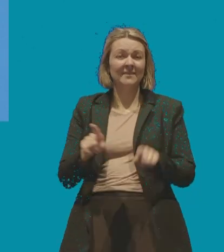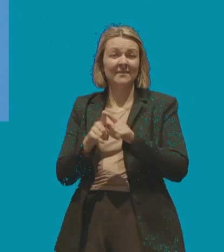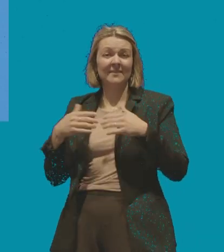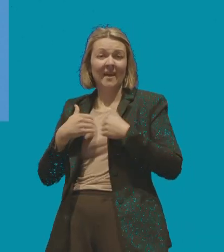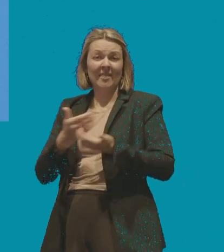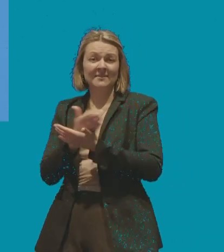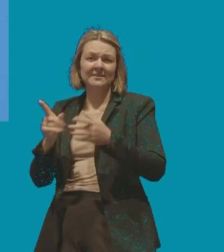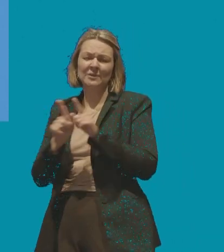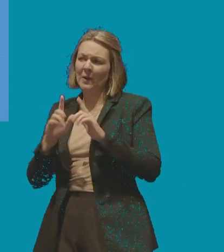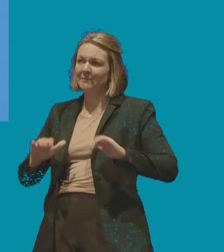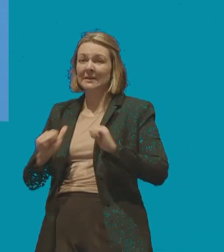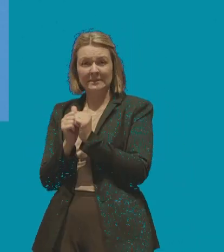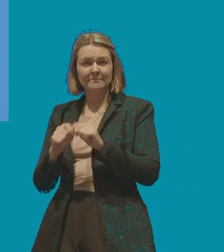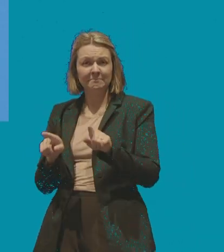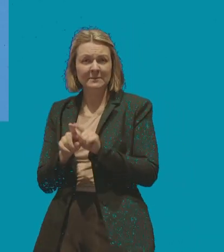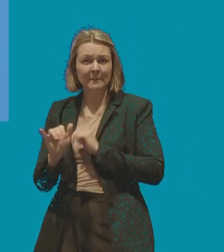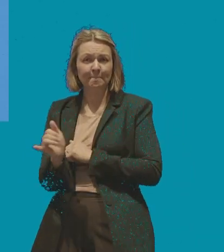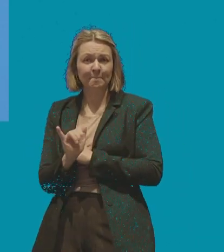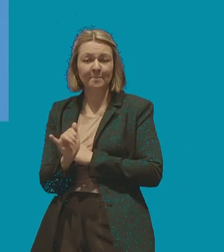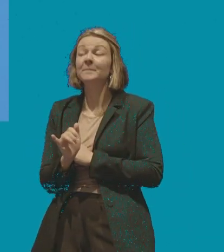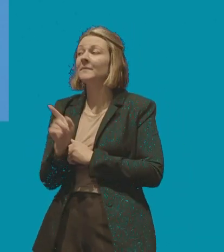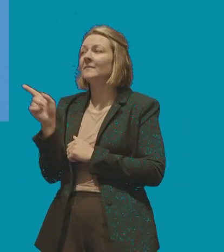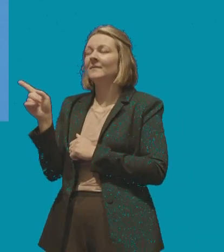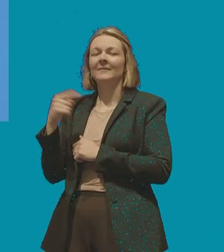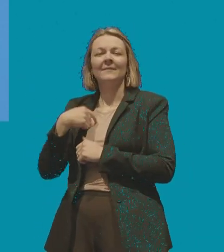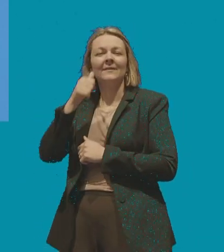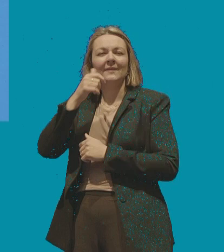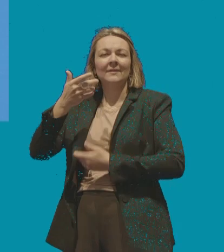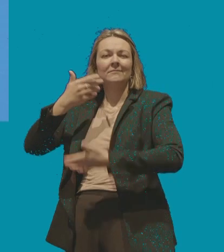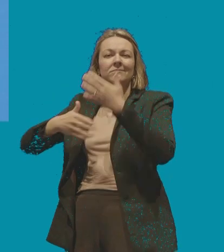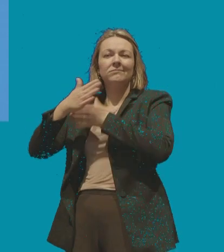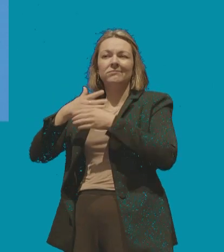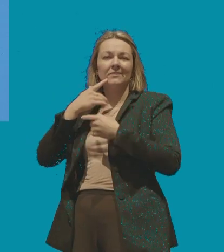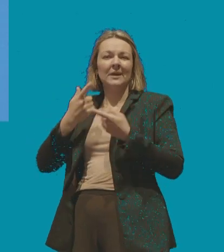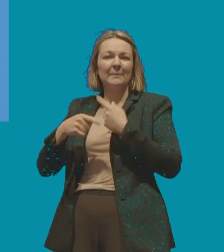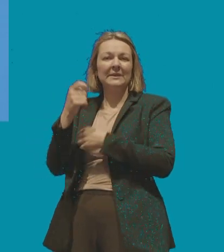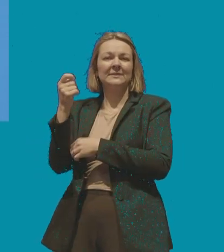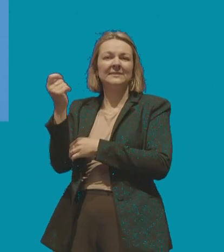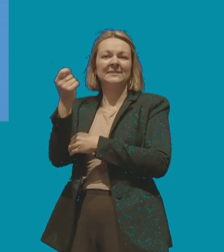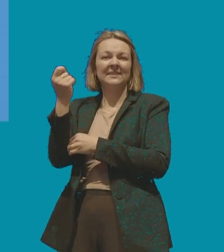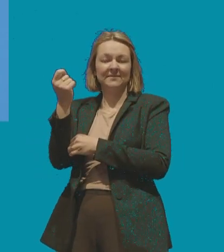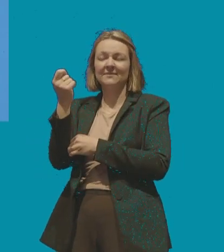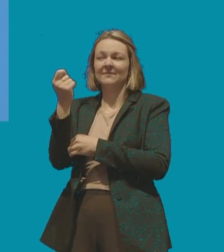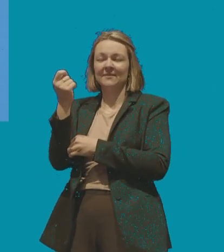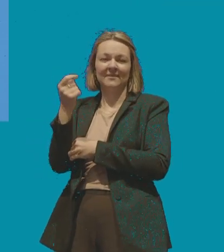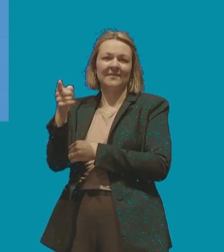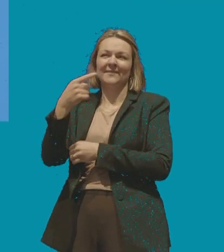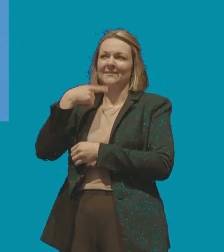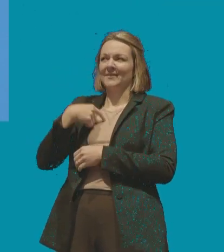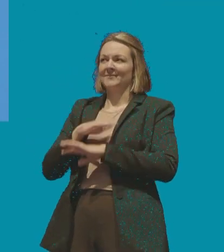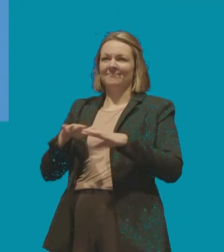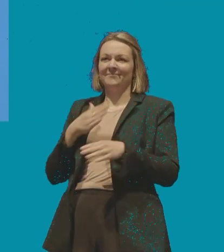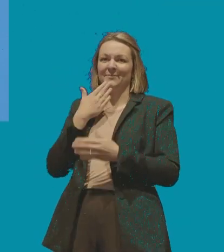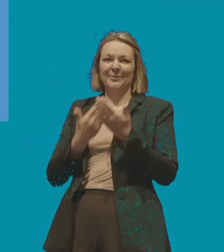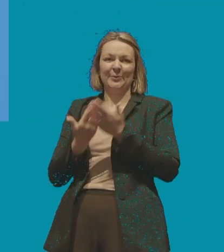deals. In the civil service, you won historic concessions from a government that started out the year saying that there'd be no new money and no